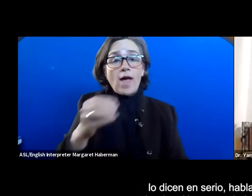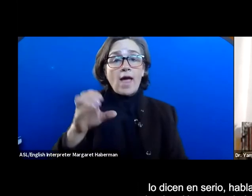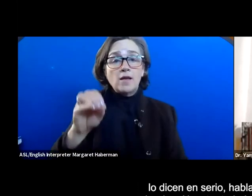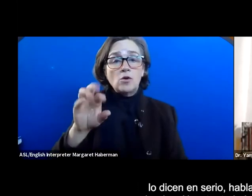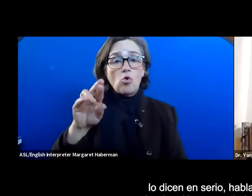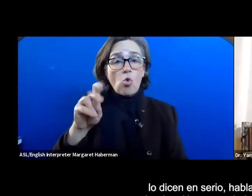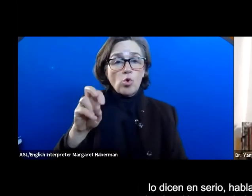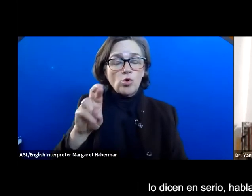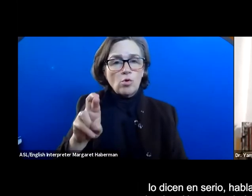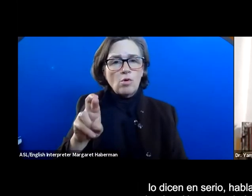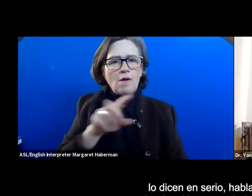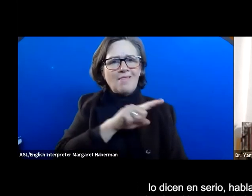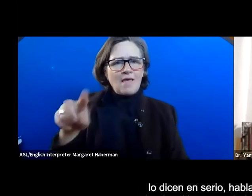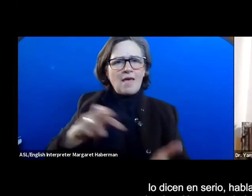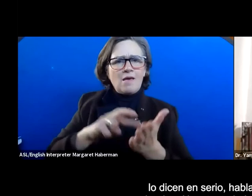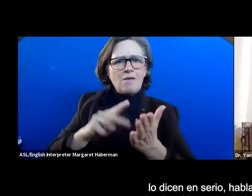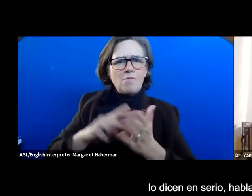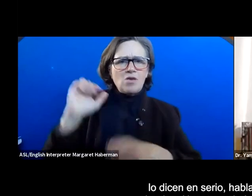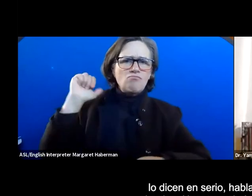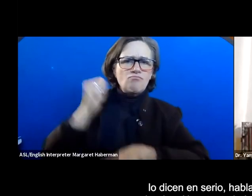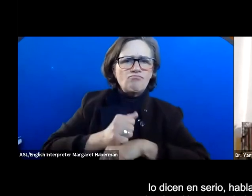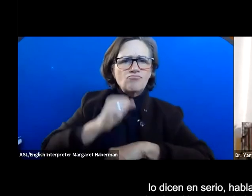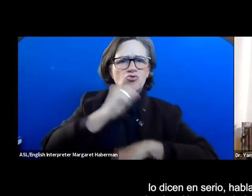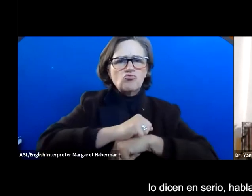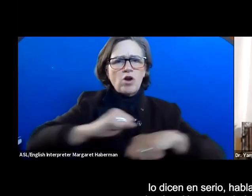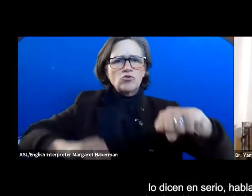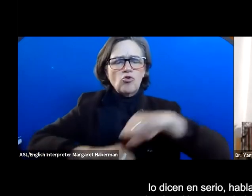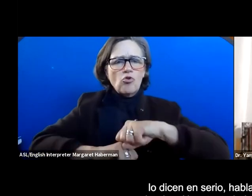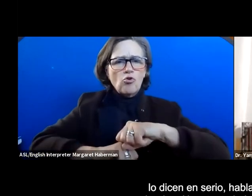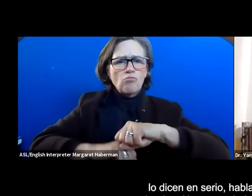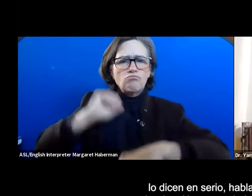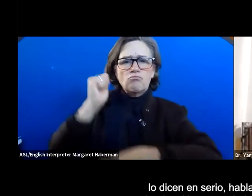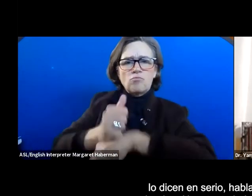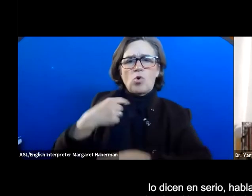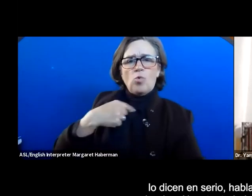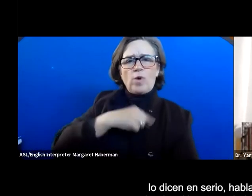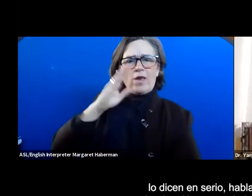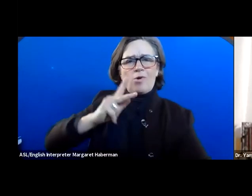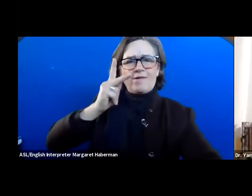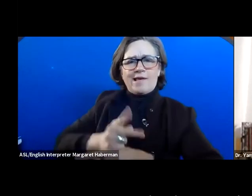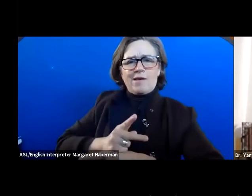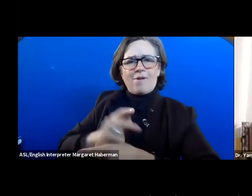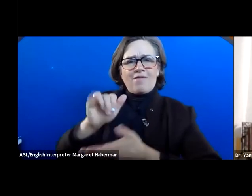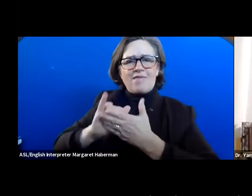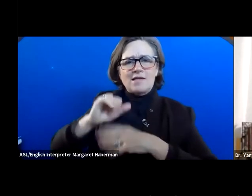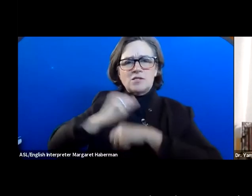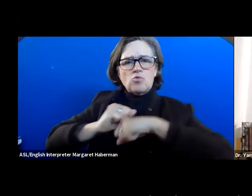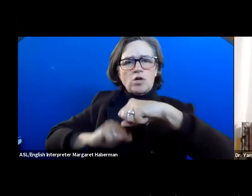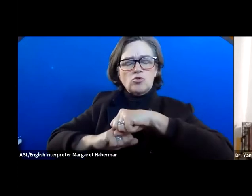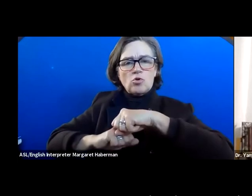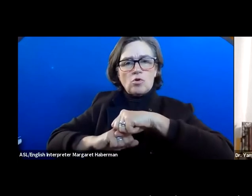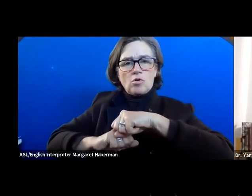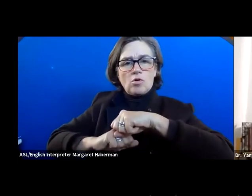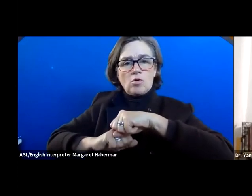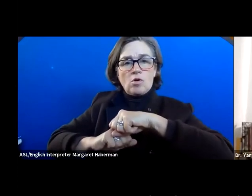They're talking about maintaining the order. Our job is to disorder it and to reorder